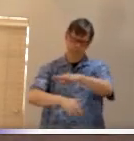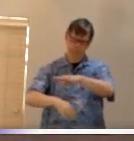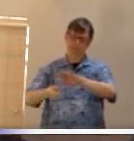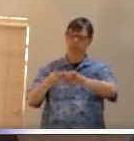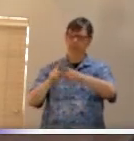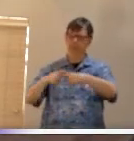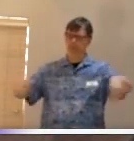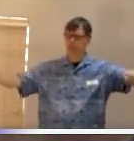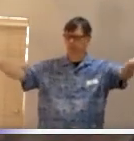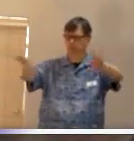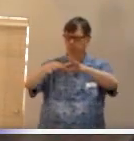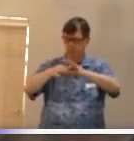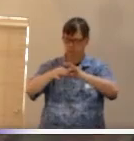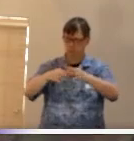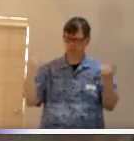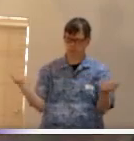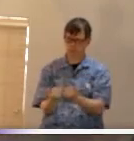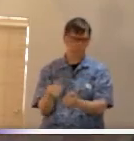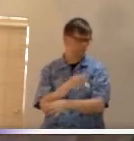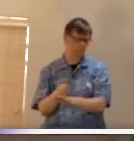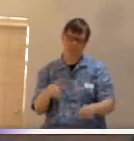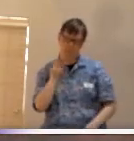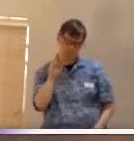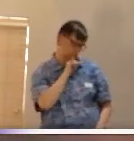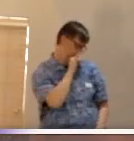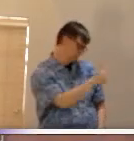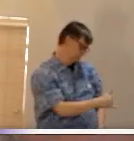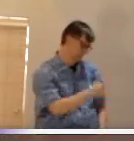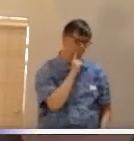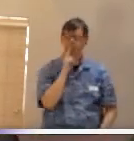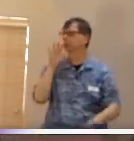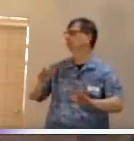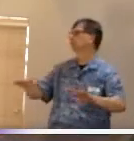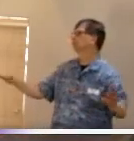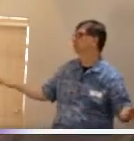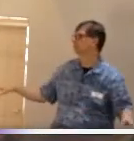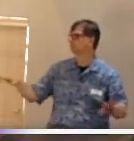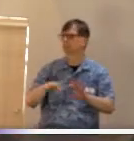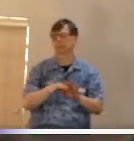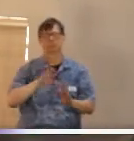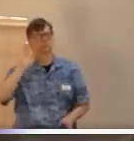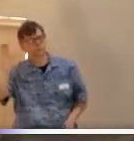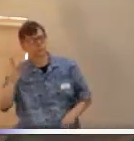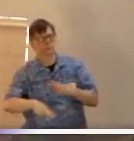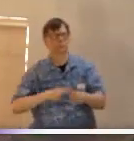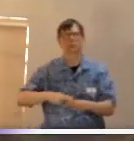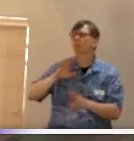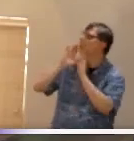But people's behaviors are not your responsibility. And I know for myself, I've experienced things that people would